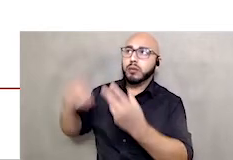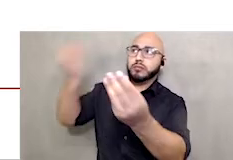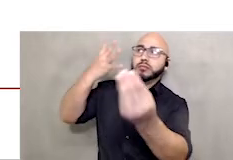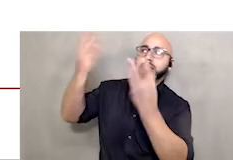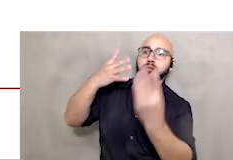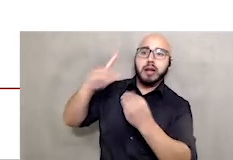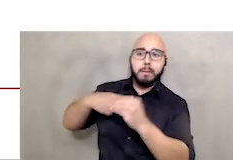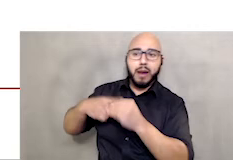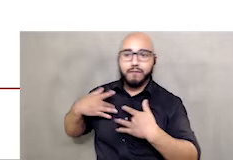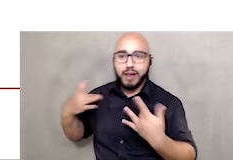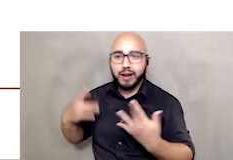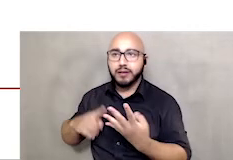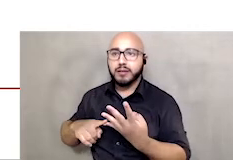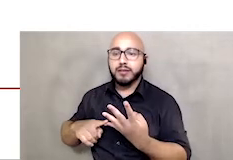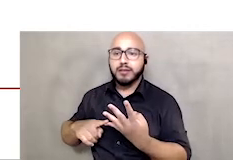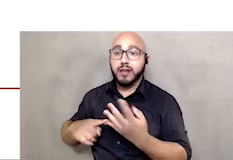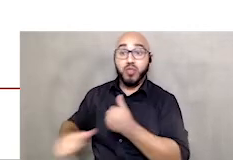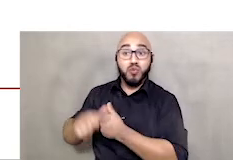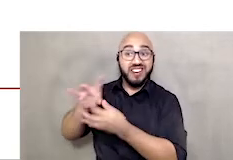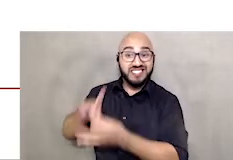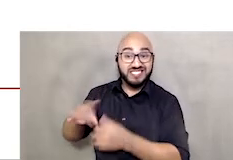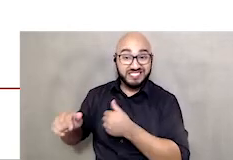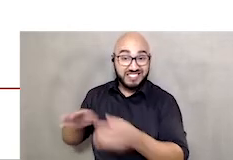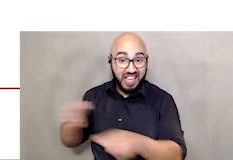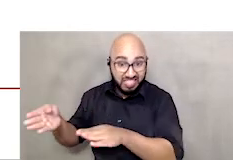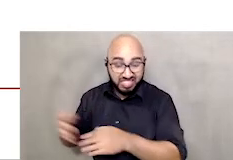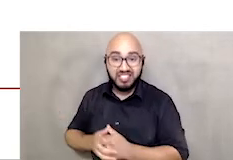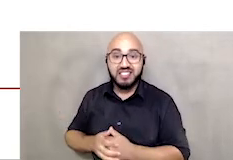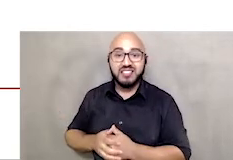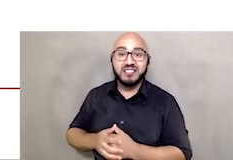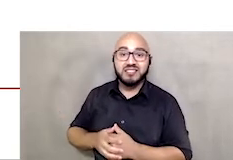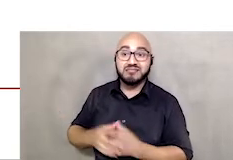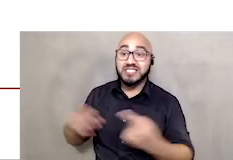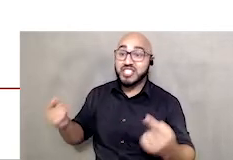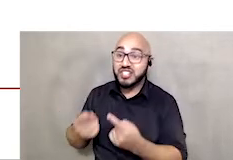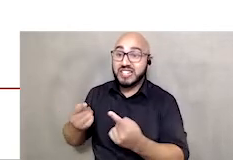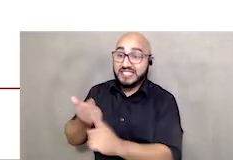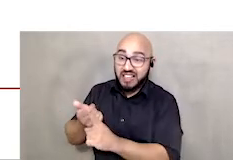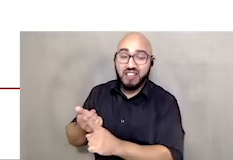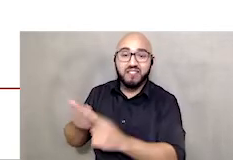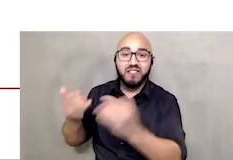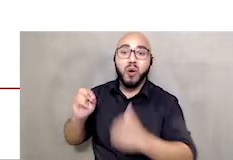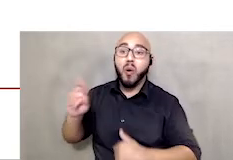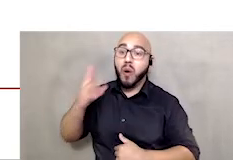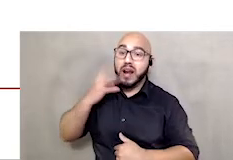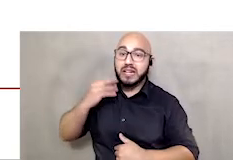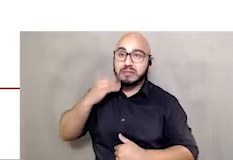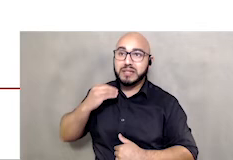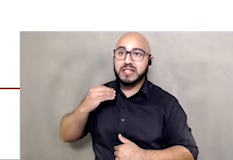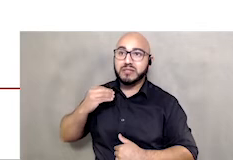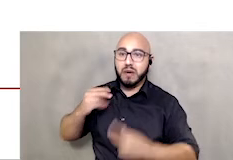death, experiencing a serious injury of self, or experiencing threat to one's physical integrity.